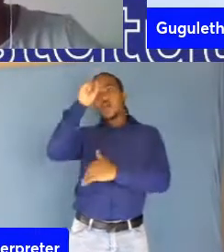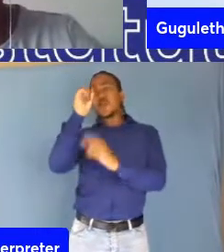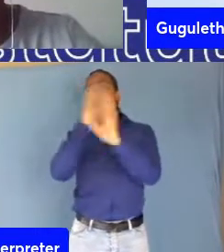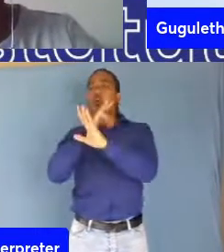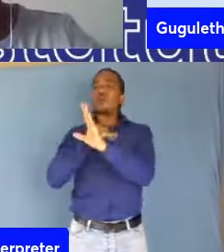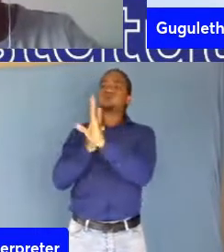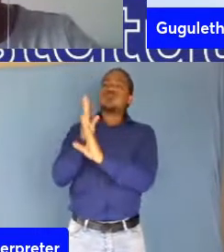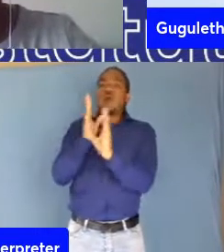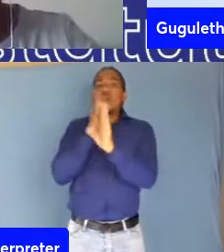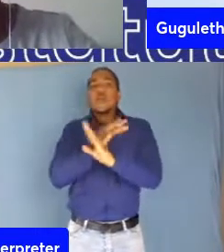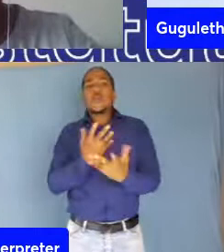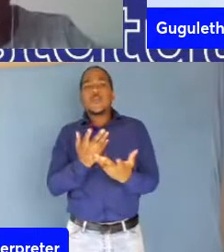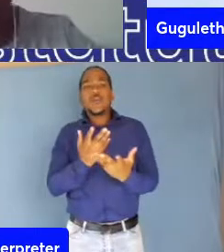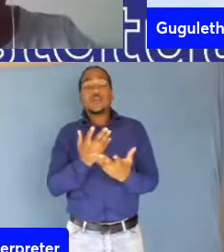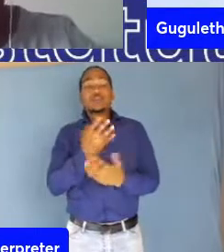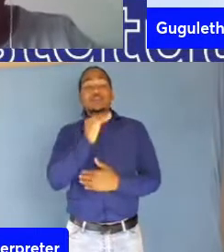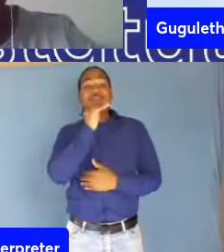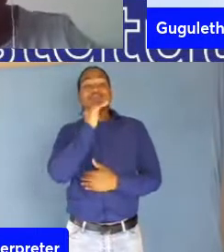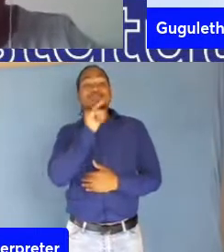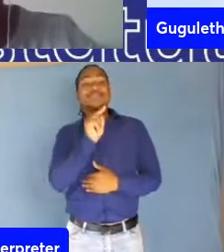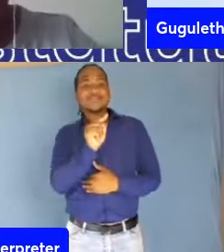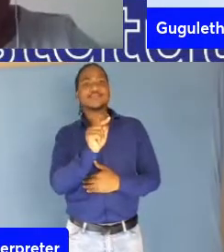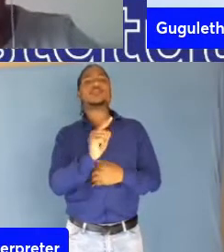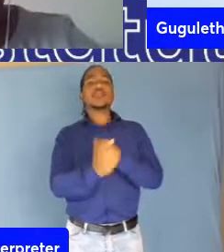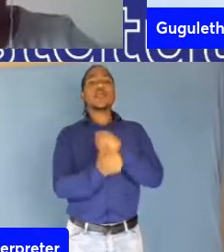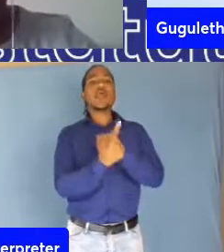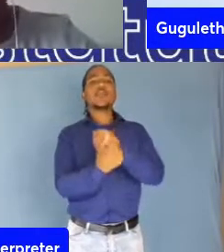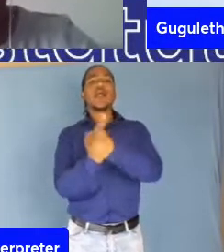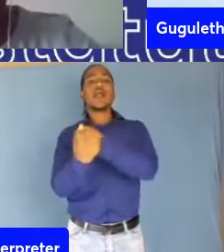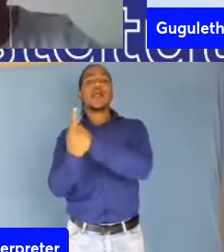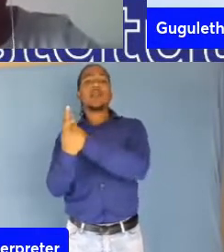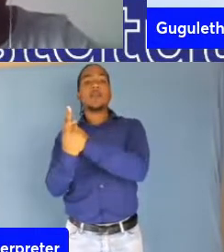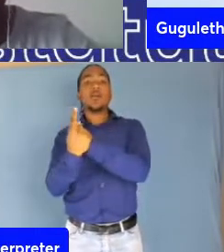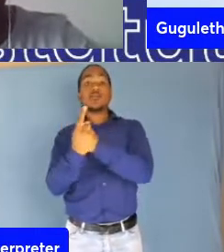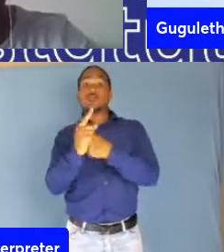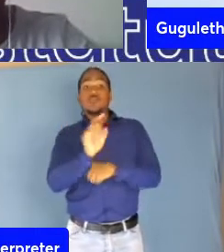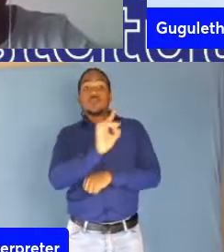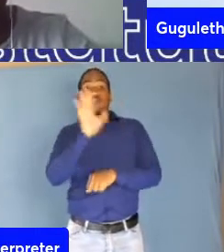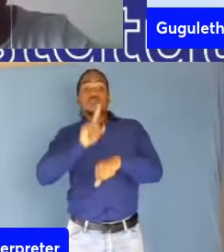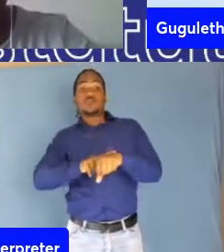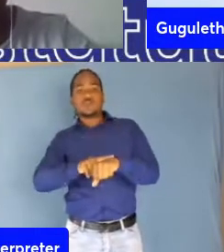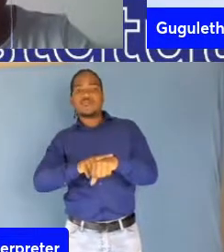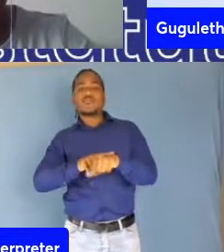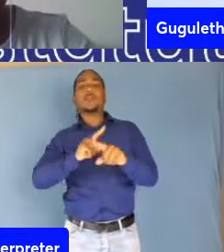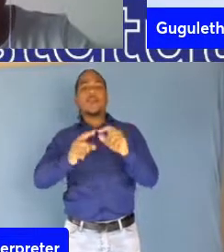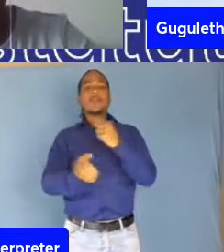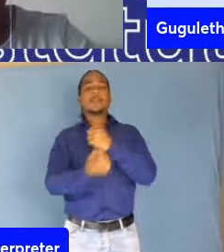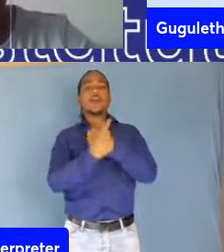be happening, not once but several times.